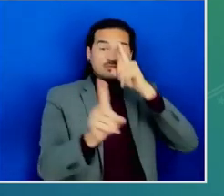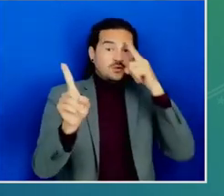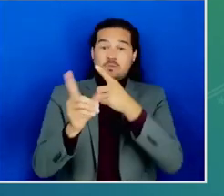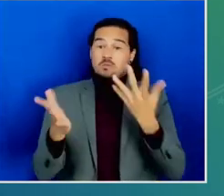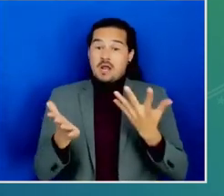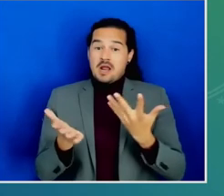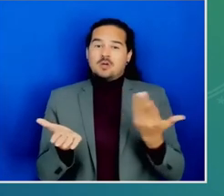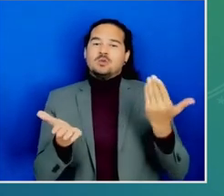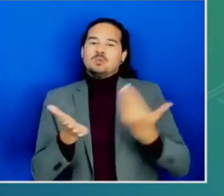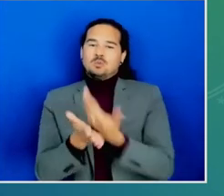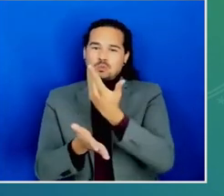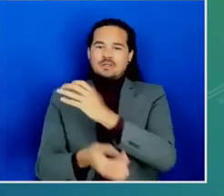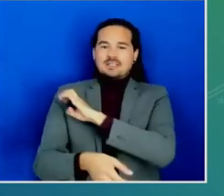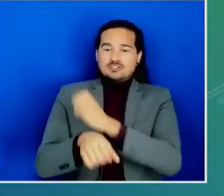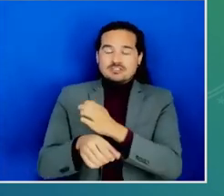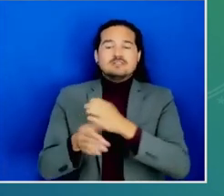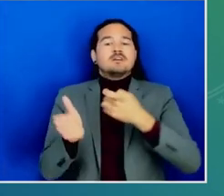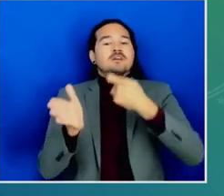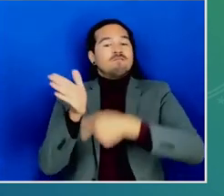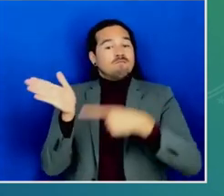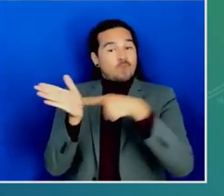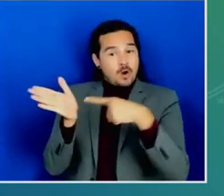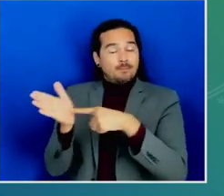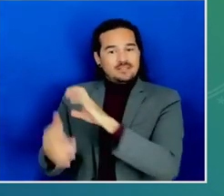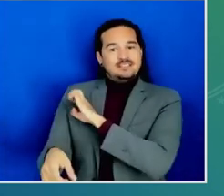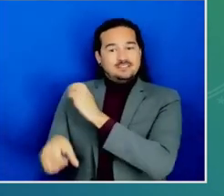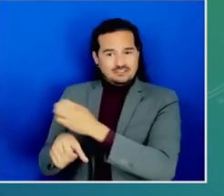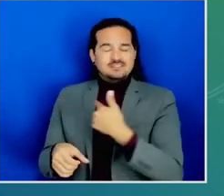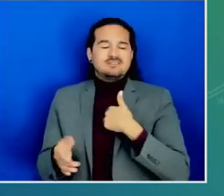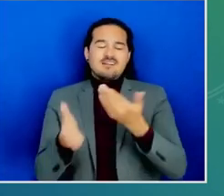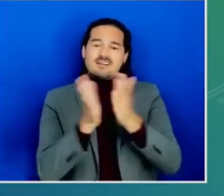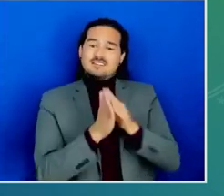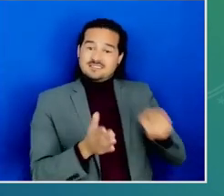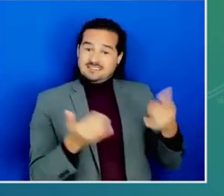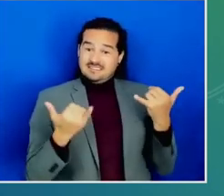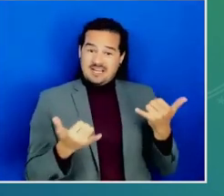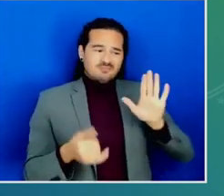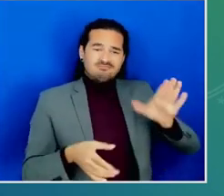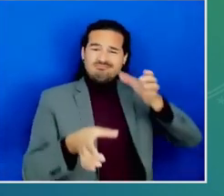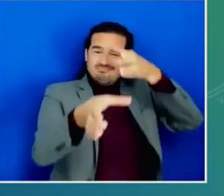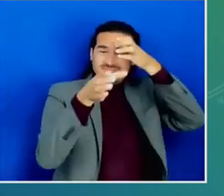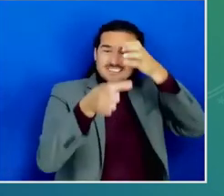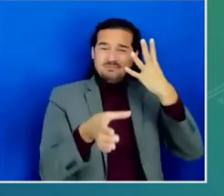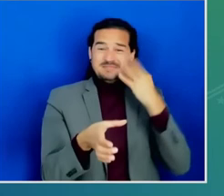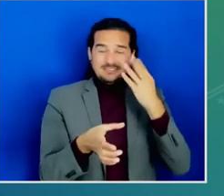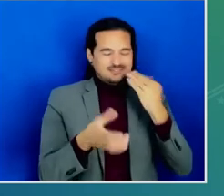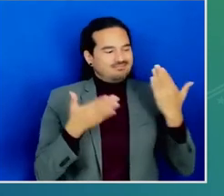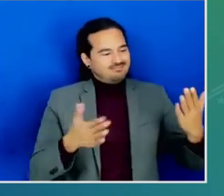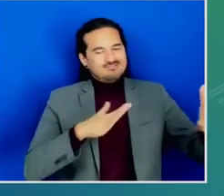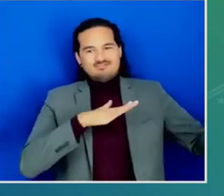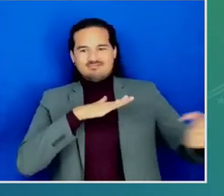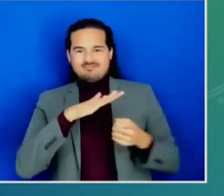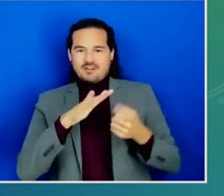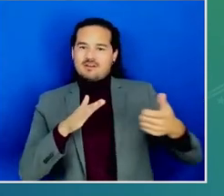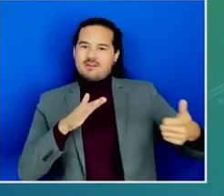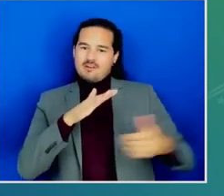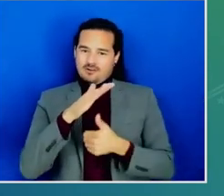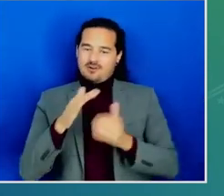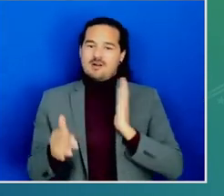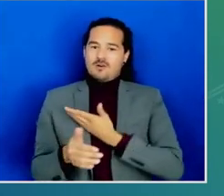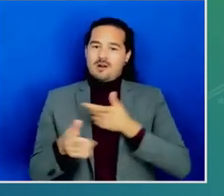affordable energy. Now I'm asking her to bring that vision and faith in America to the Department of Energy. Thank you for willing to do it,